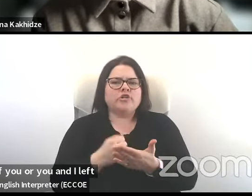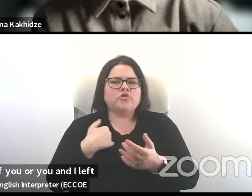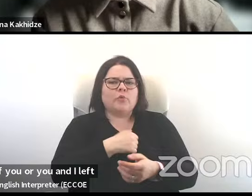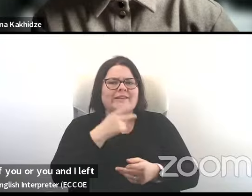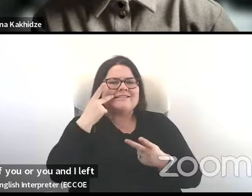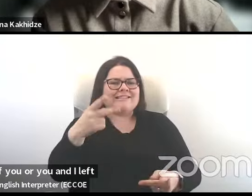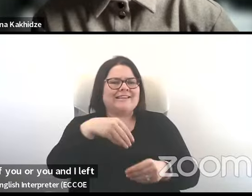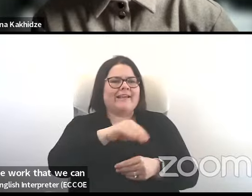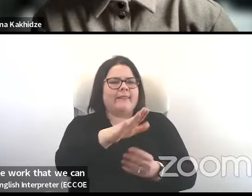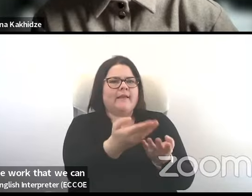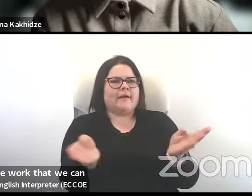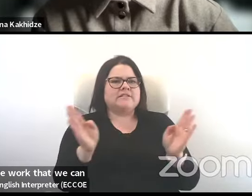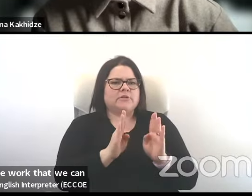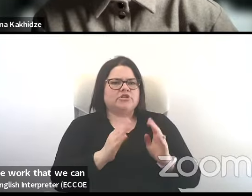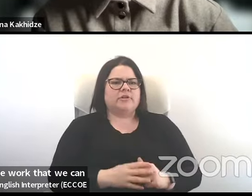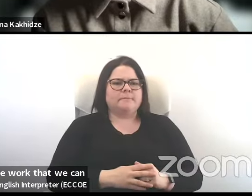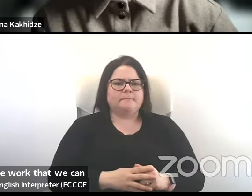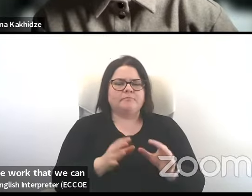the exhibition.